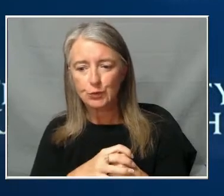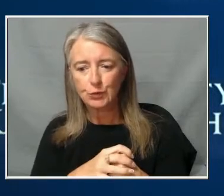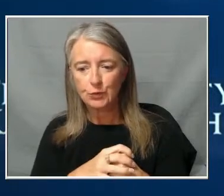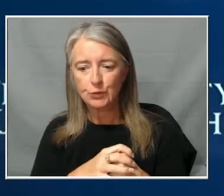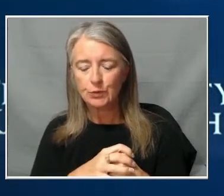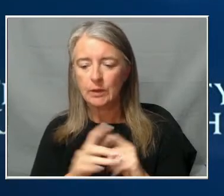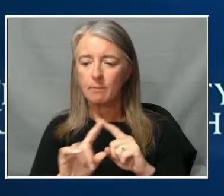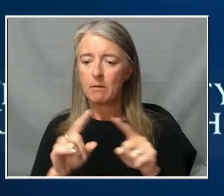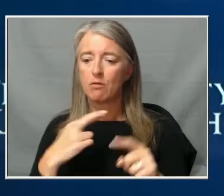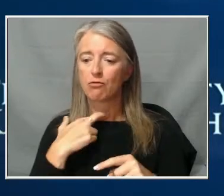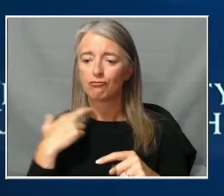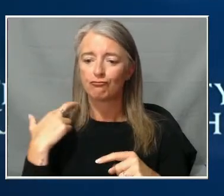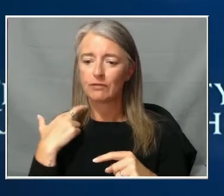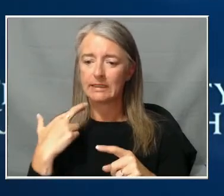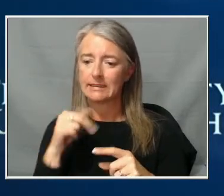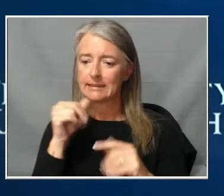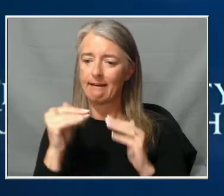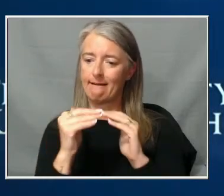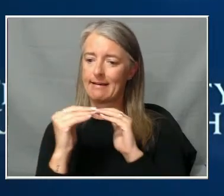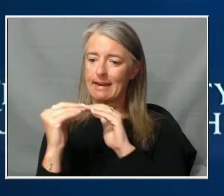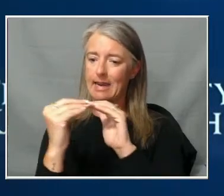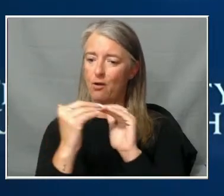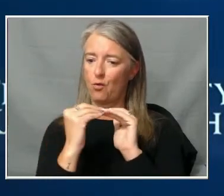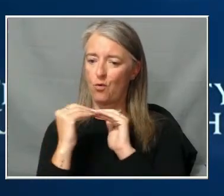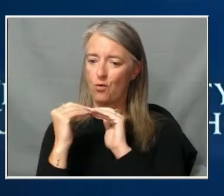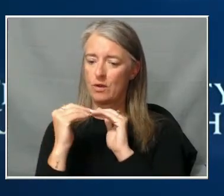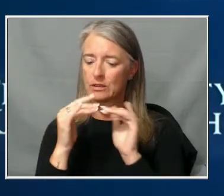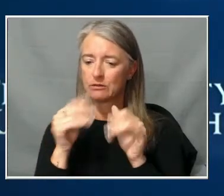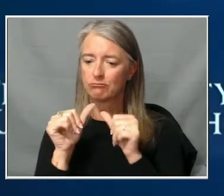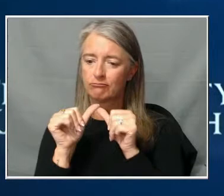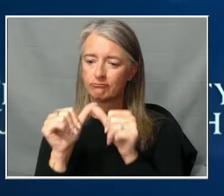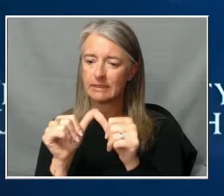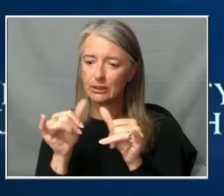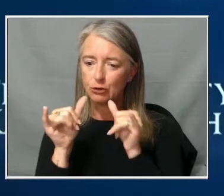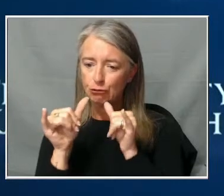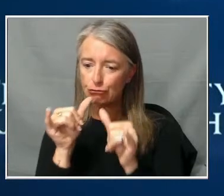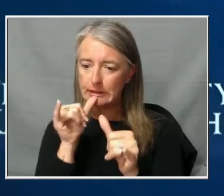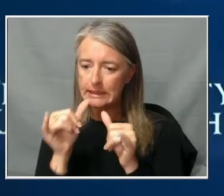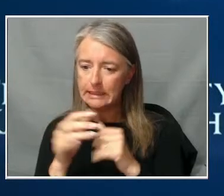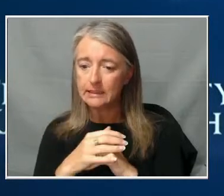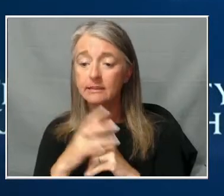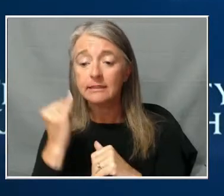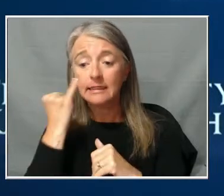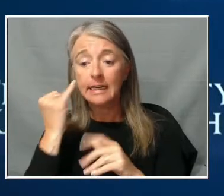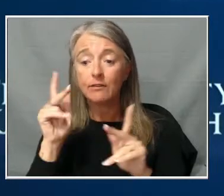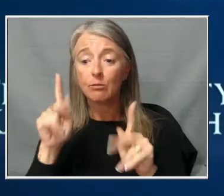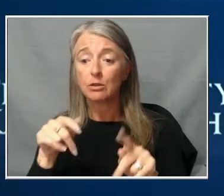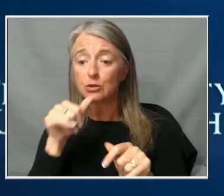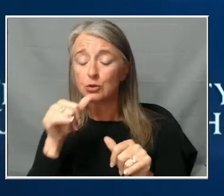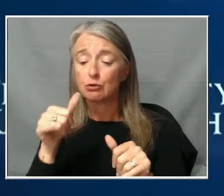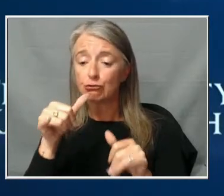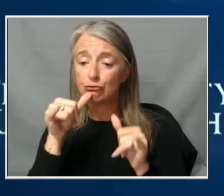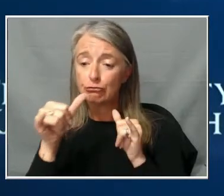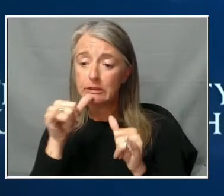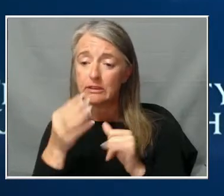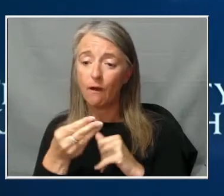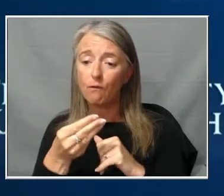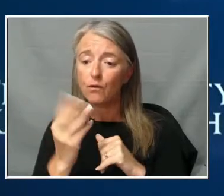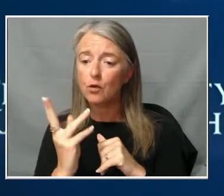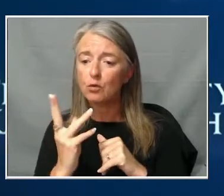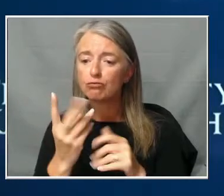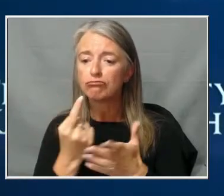is not equal as you go on in drinking, and so somebody who drinks, a few drinks a